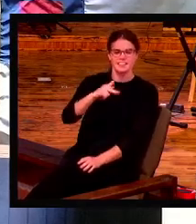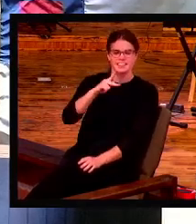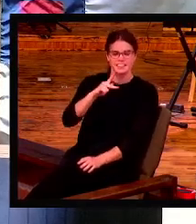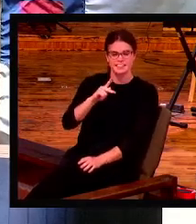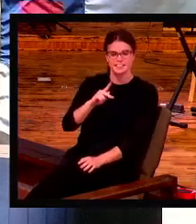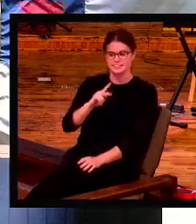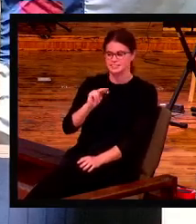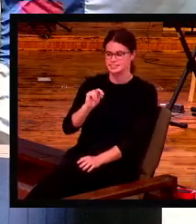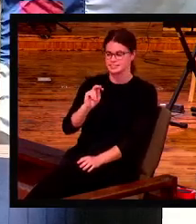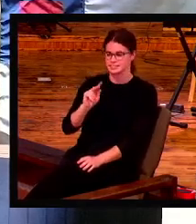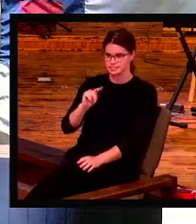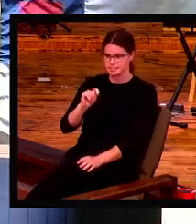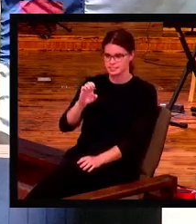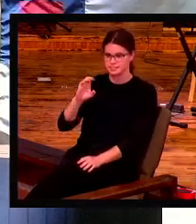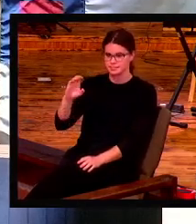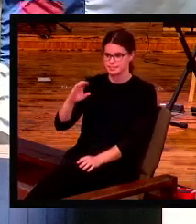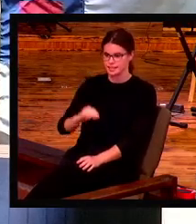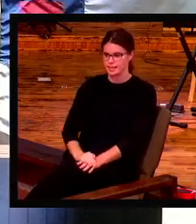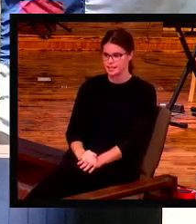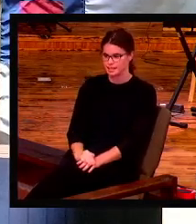amazing. I could not wait to do that.